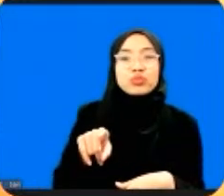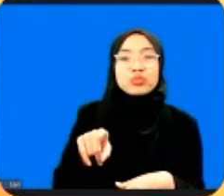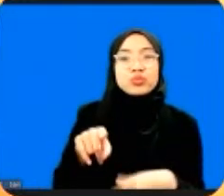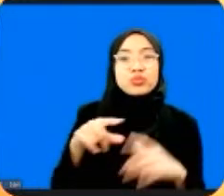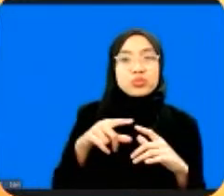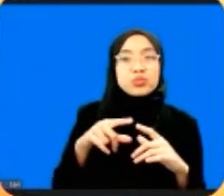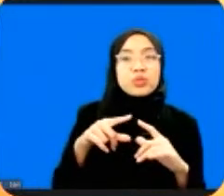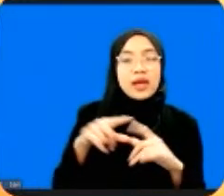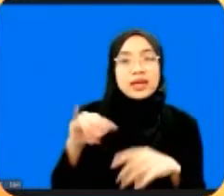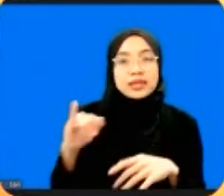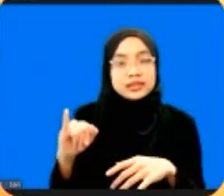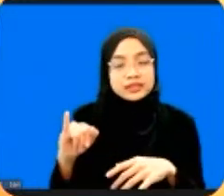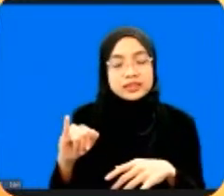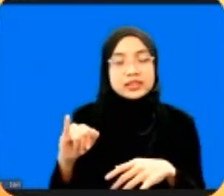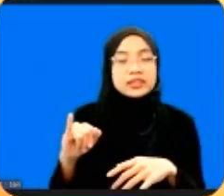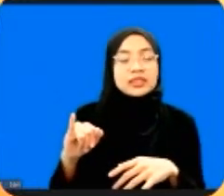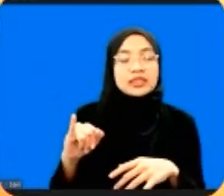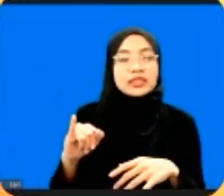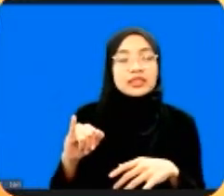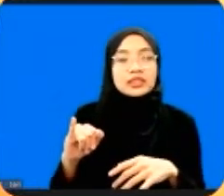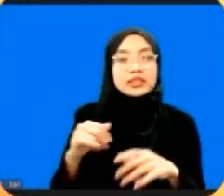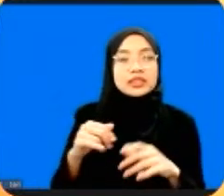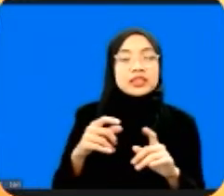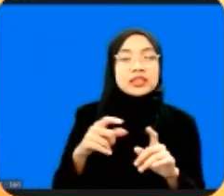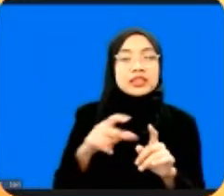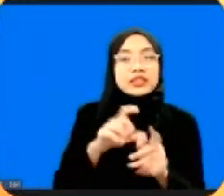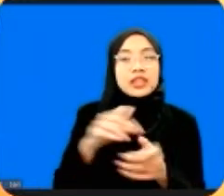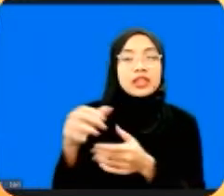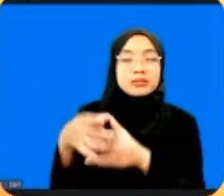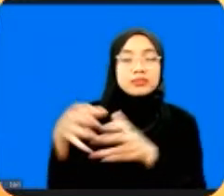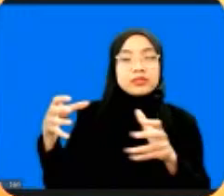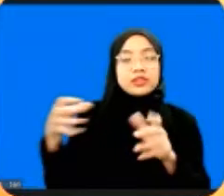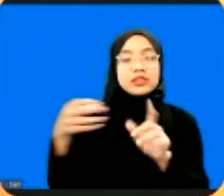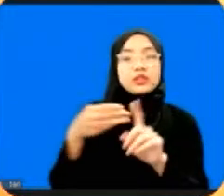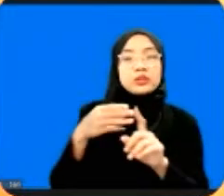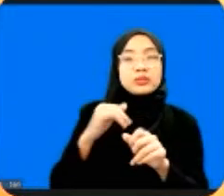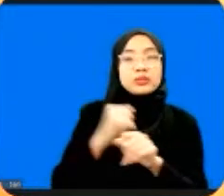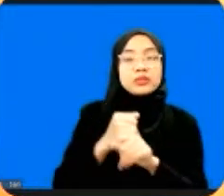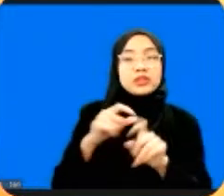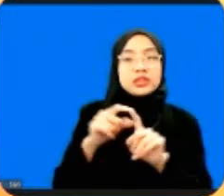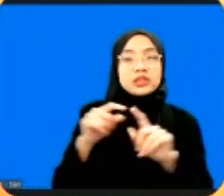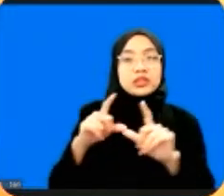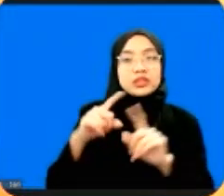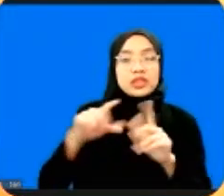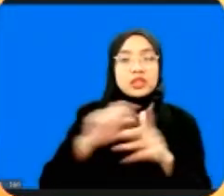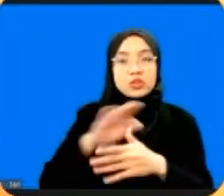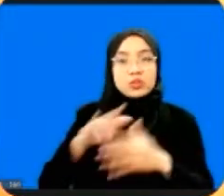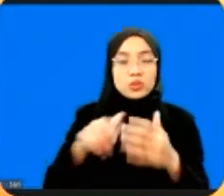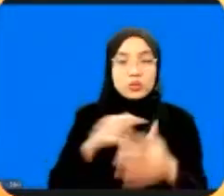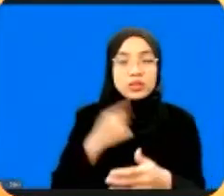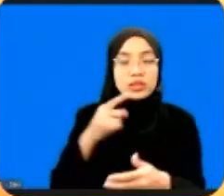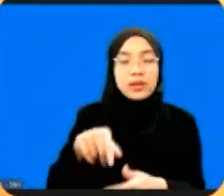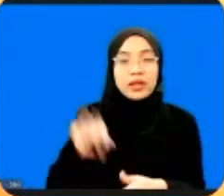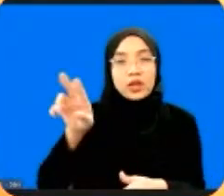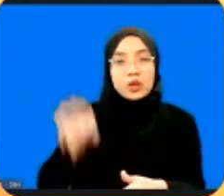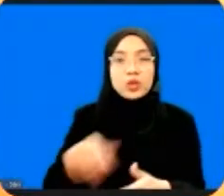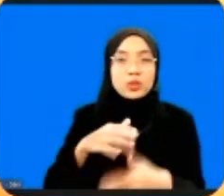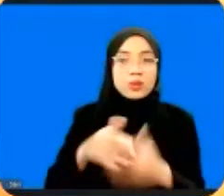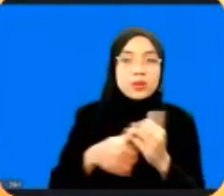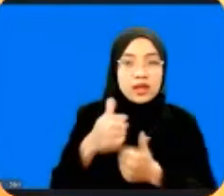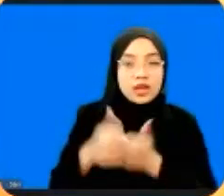And it should be used actively by the intermediaries to flag or push